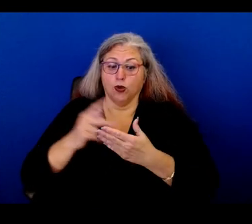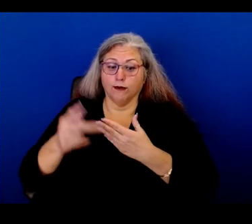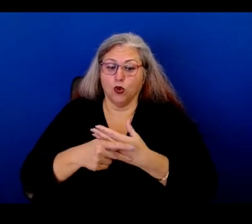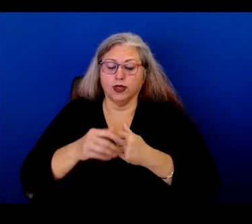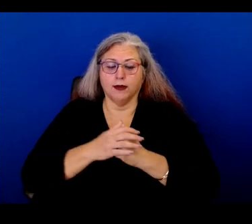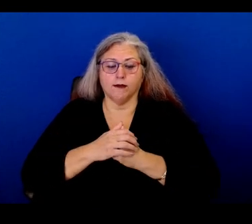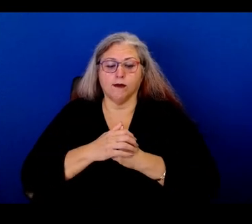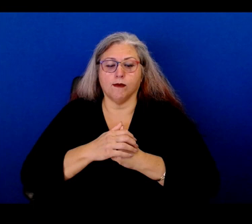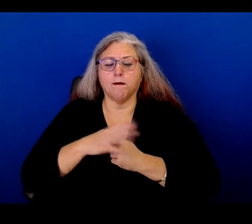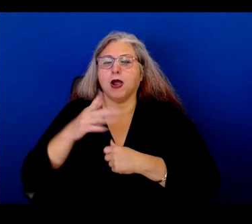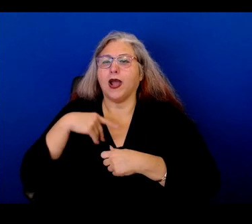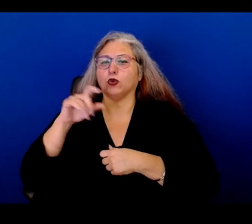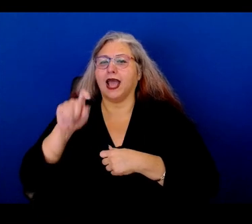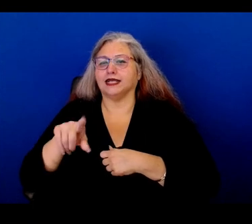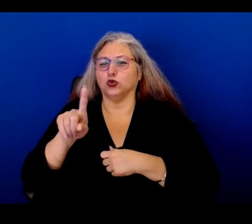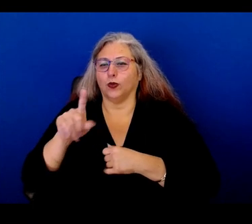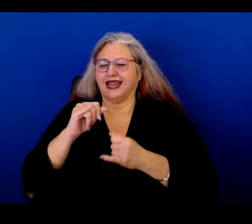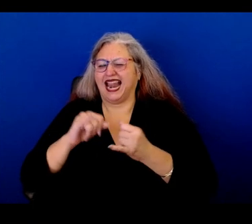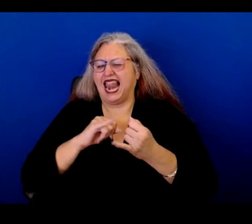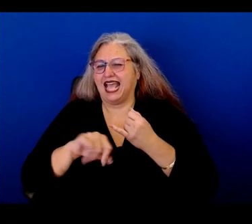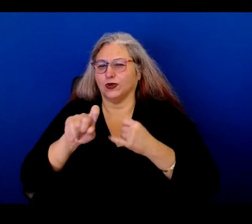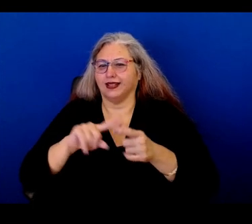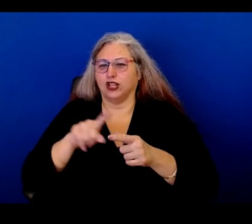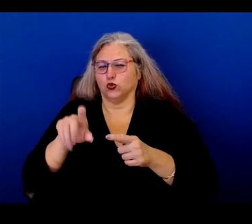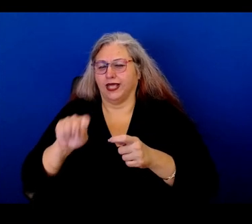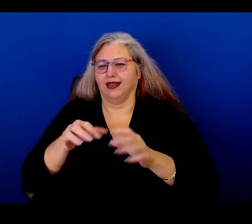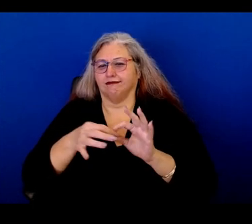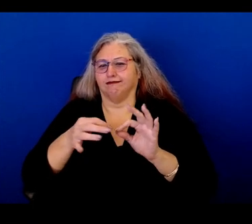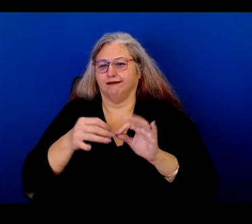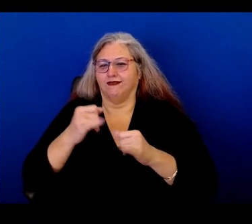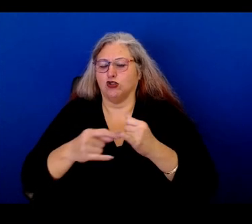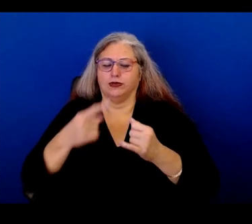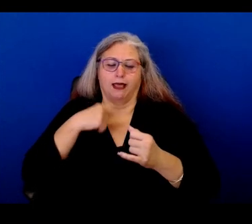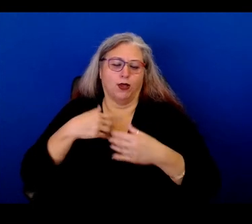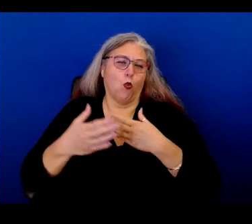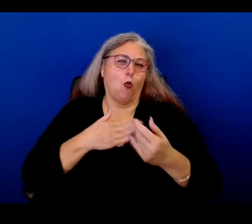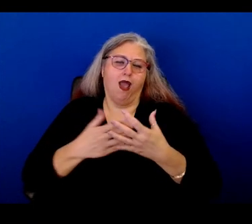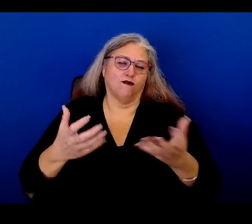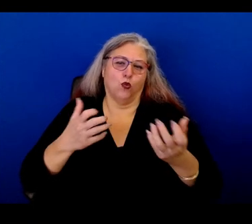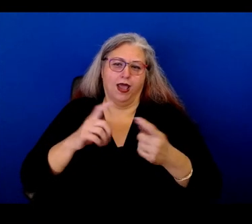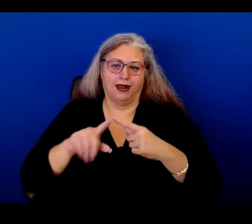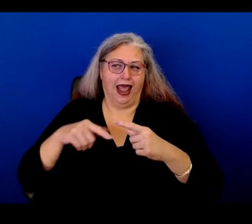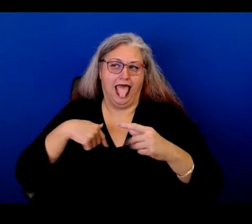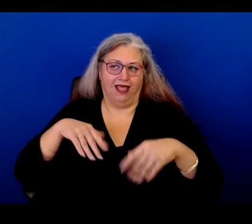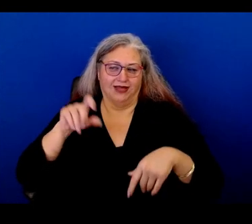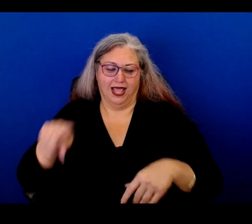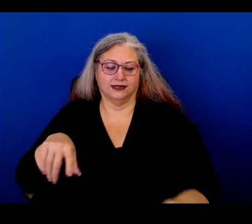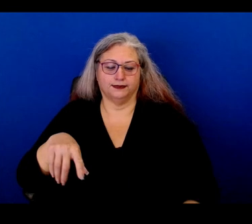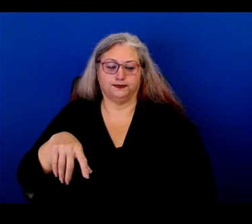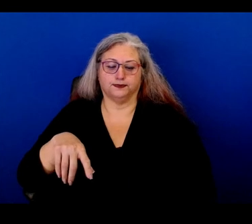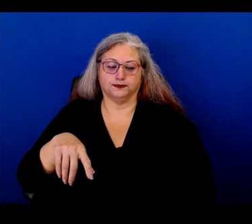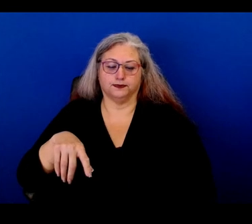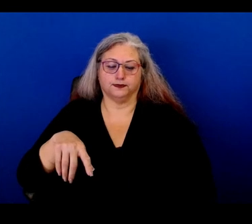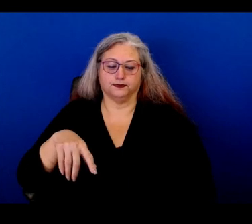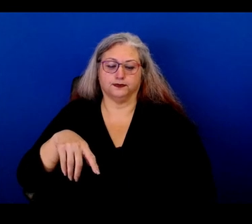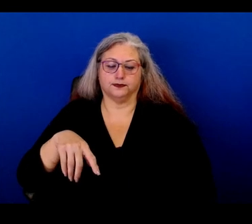I want to ask you one last question, and then you get the final word. You can tell me anything else that you want to tell me that I haven't asked. But I want to ask you,